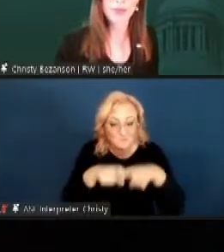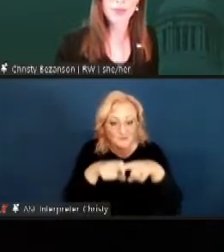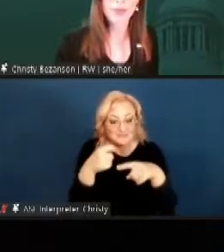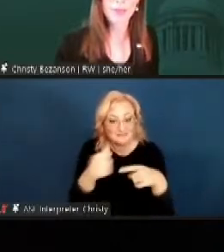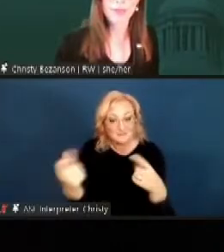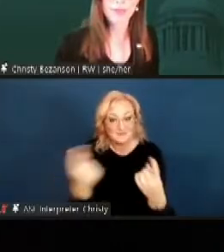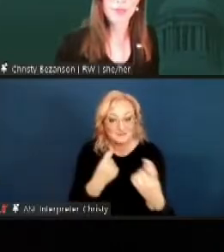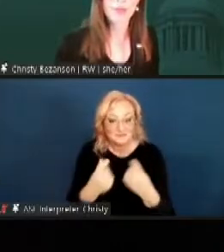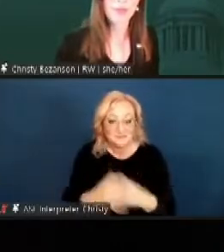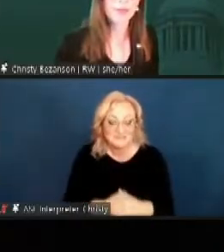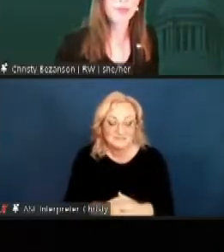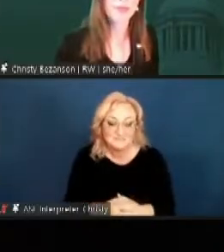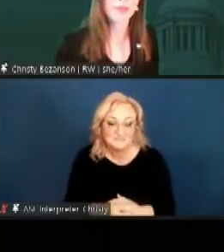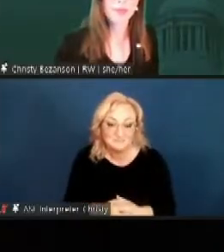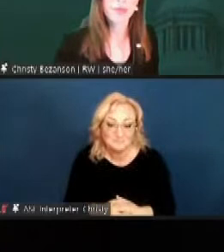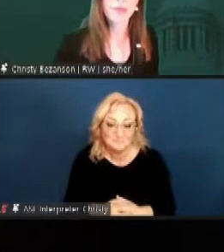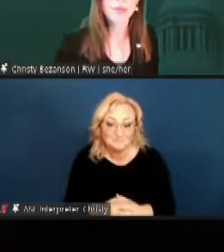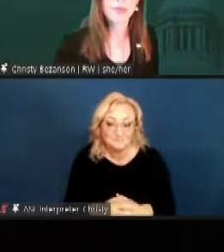any questions.